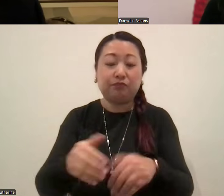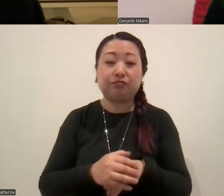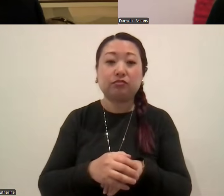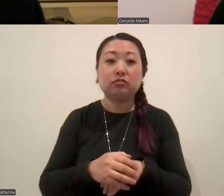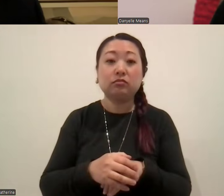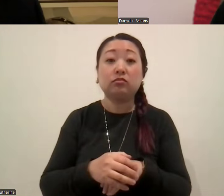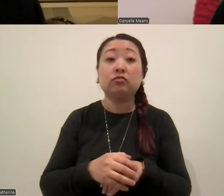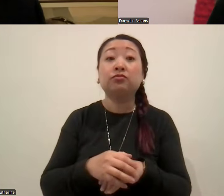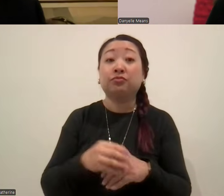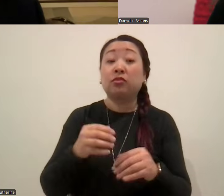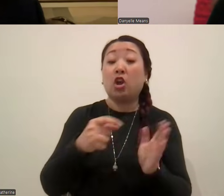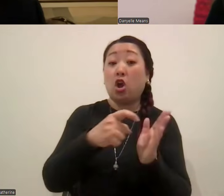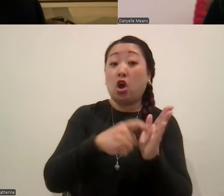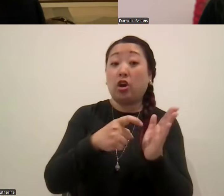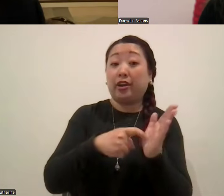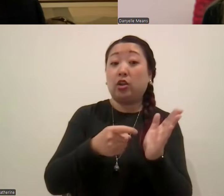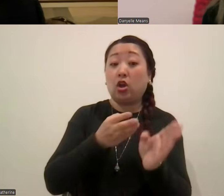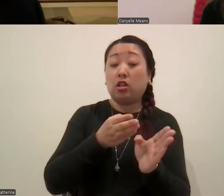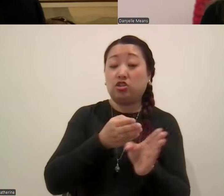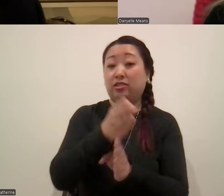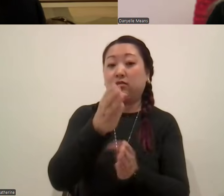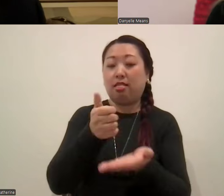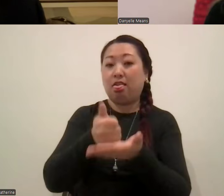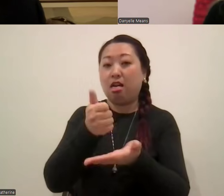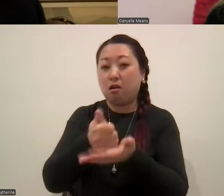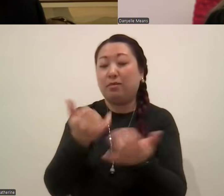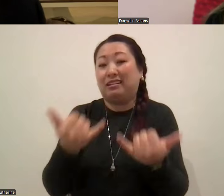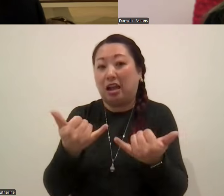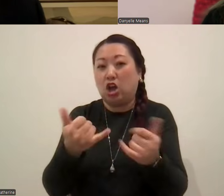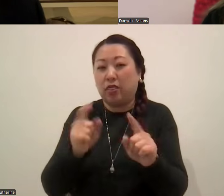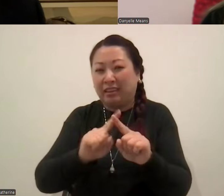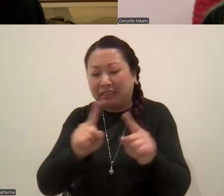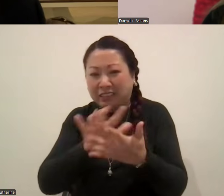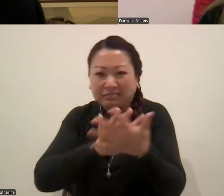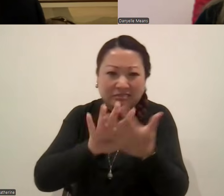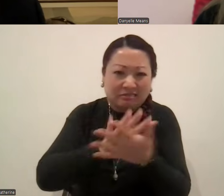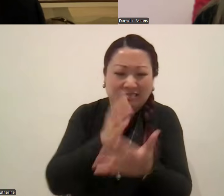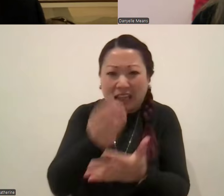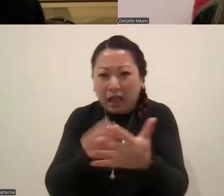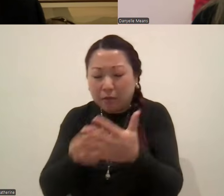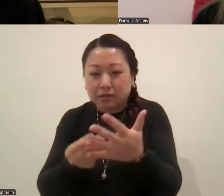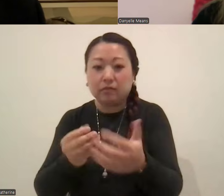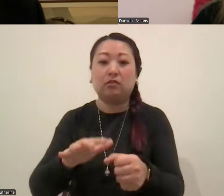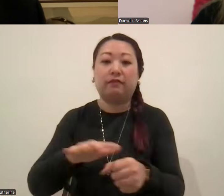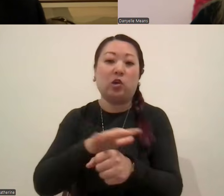filled in those gaps. That there is evidence that we've learned from